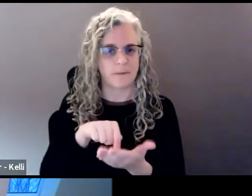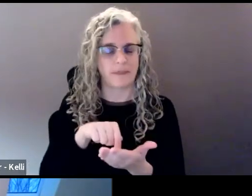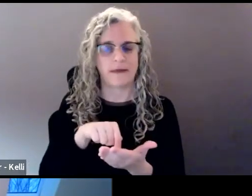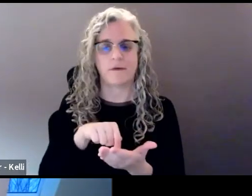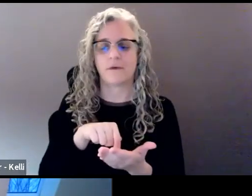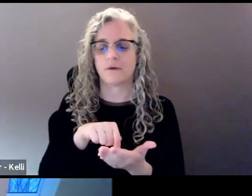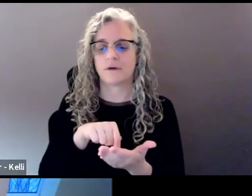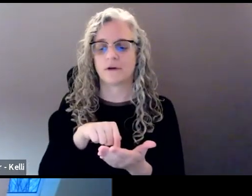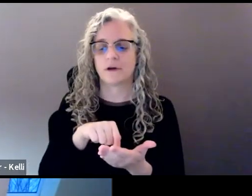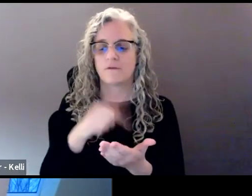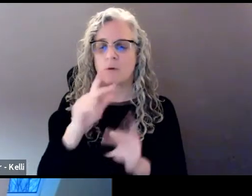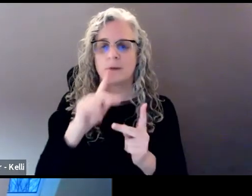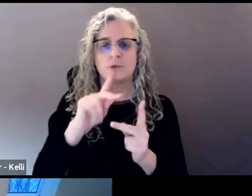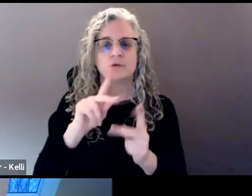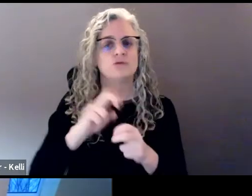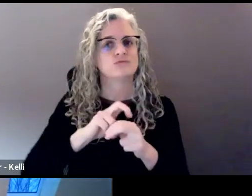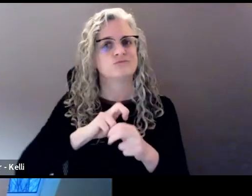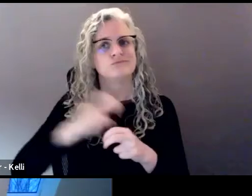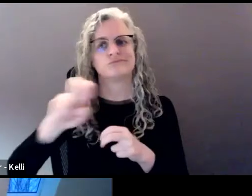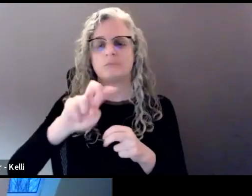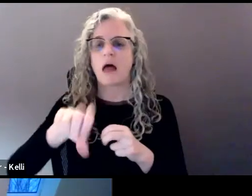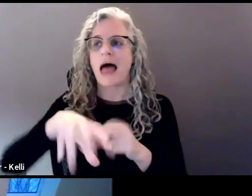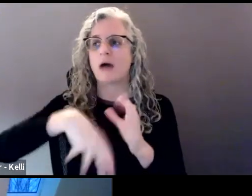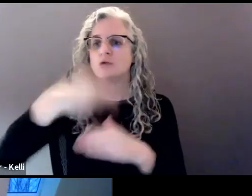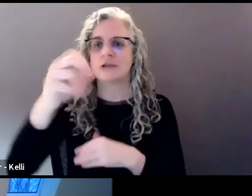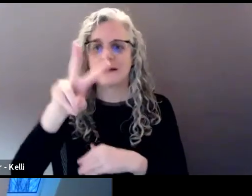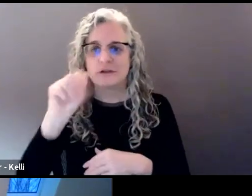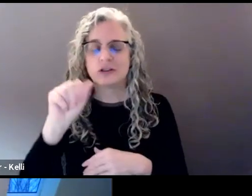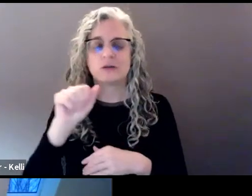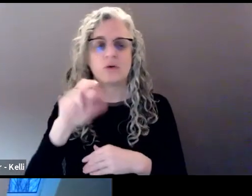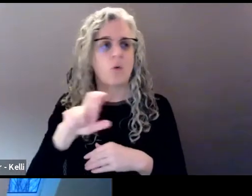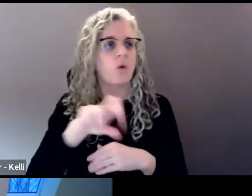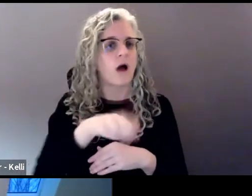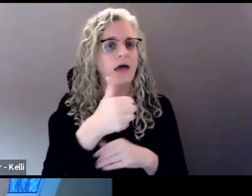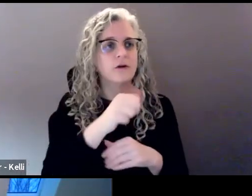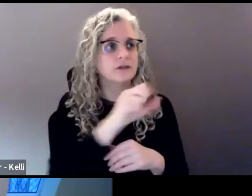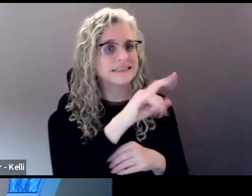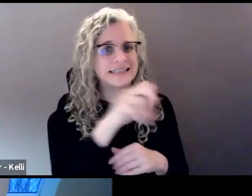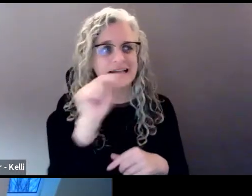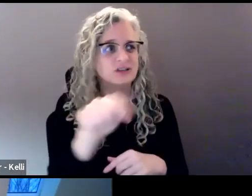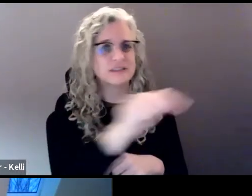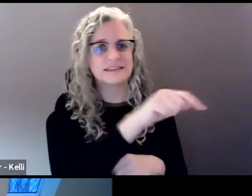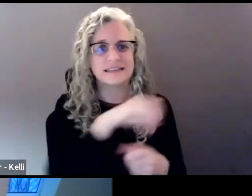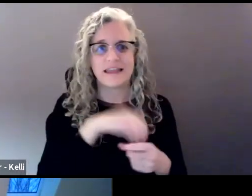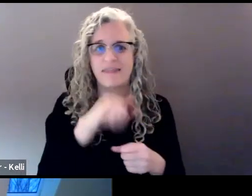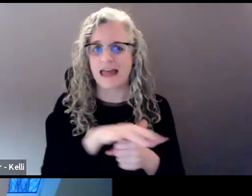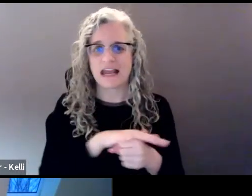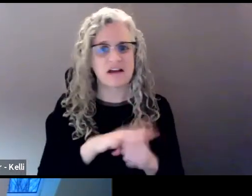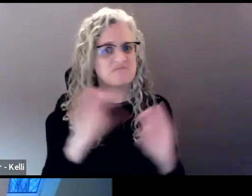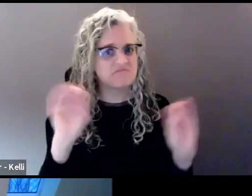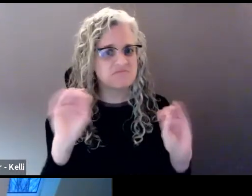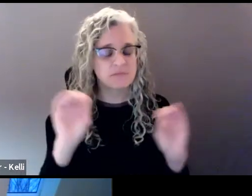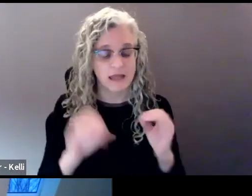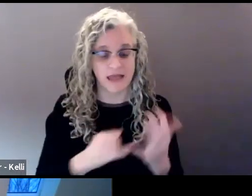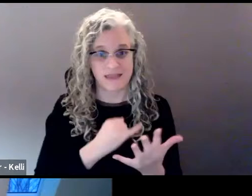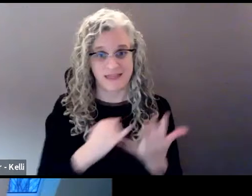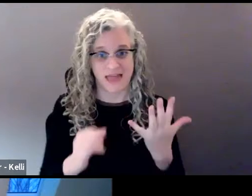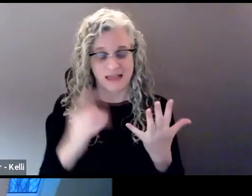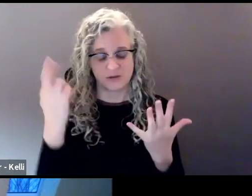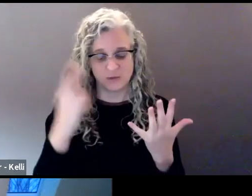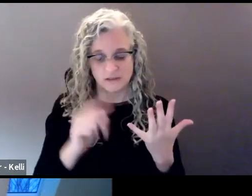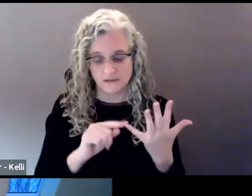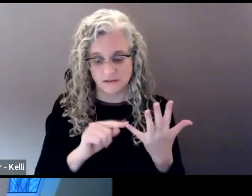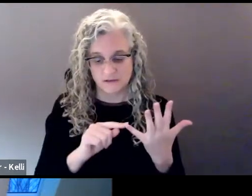Virginia or to the other metro stations in the Tysons-McLean area. And finally, based on the data provided